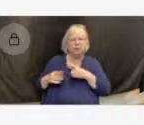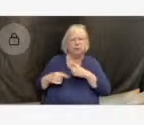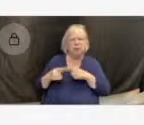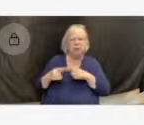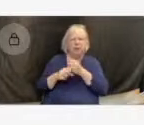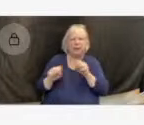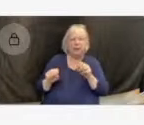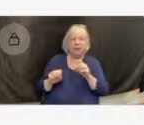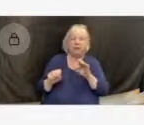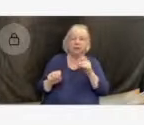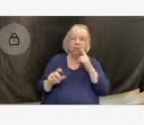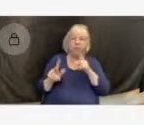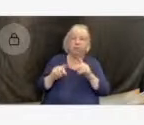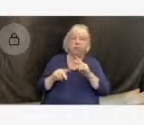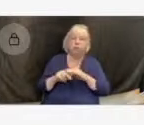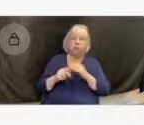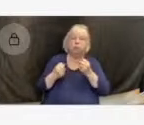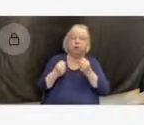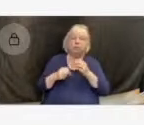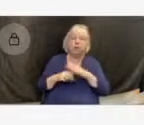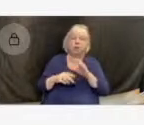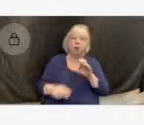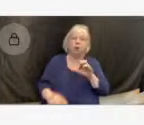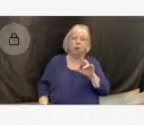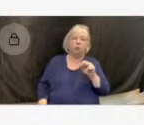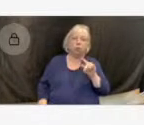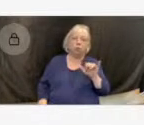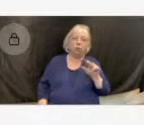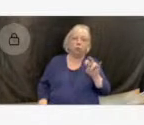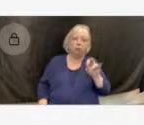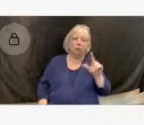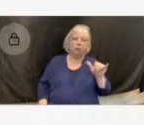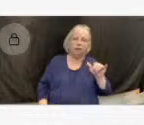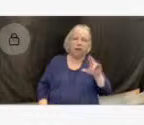of individuals on Crystal Valley Road. Next slide, please.